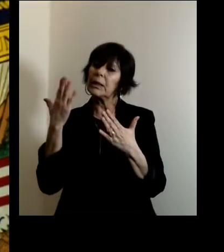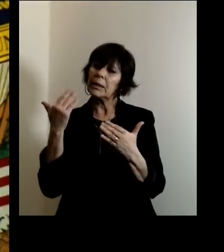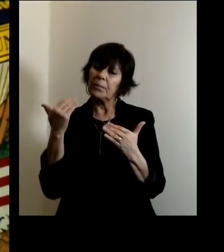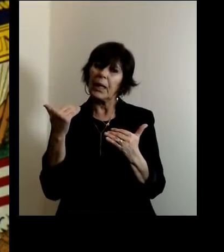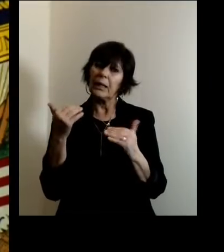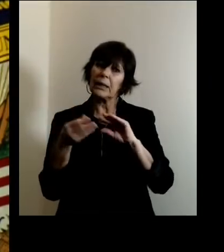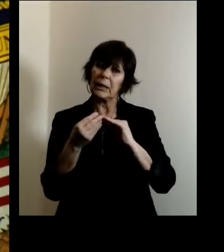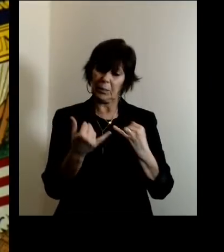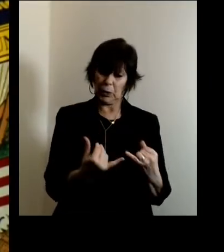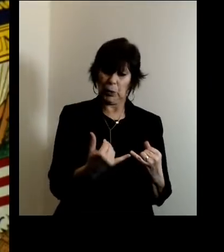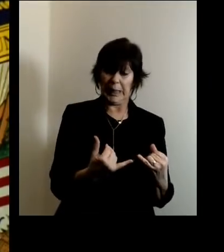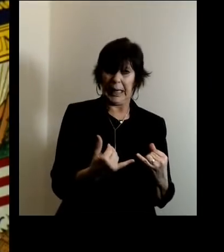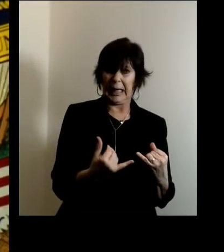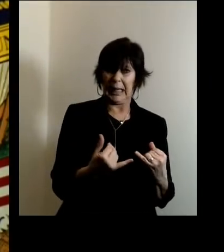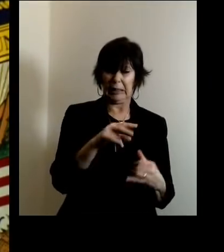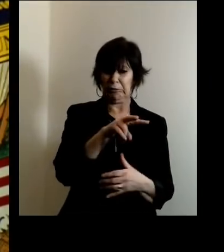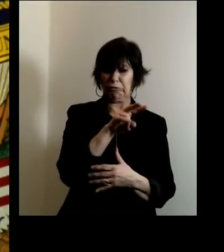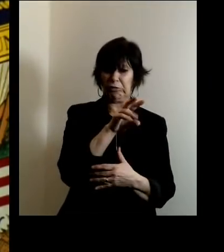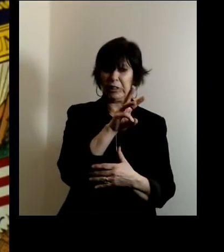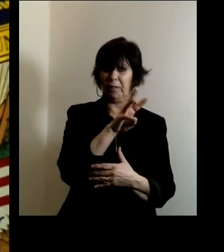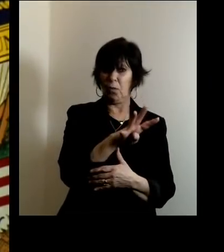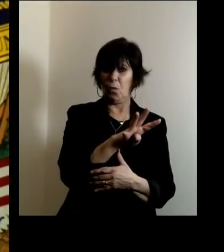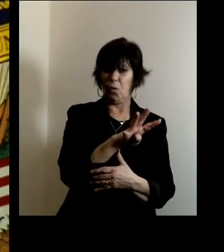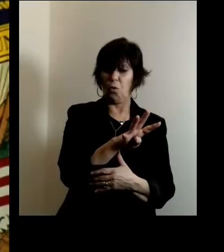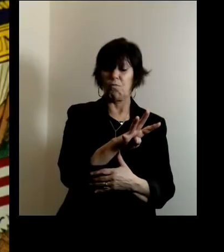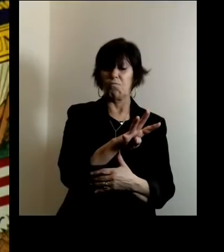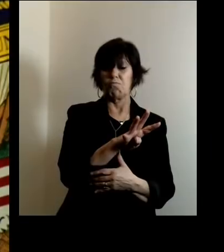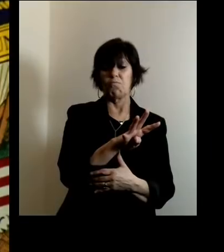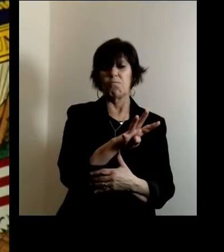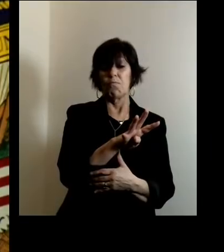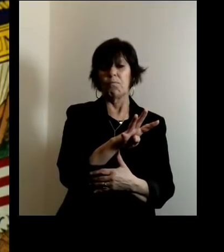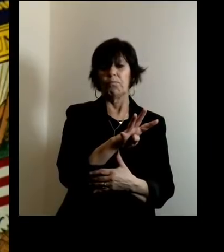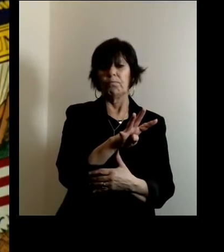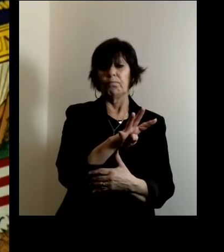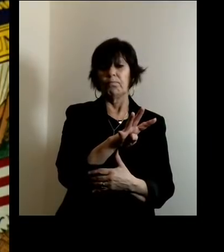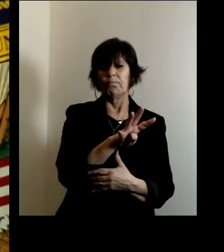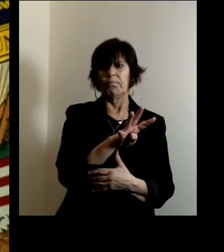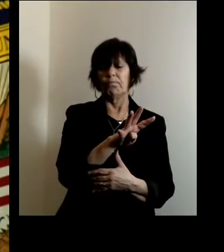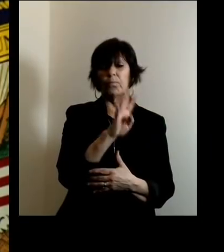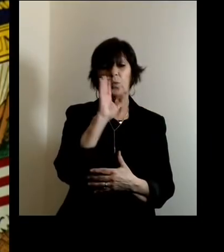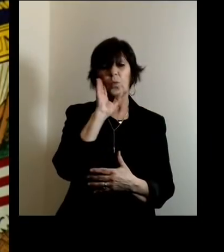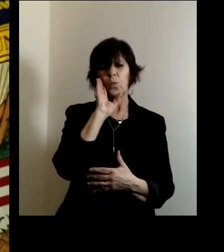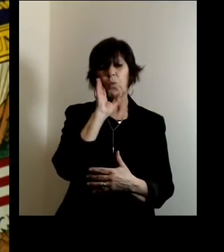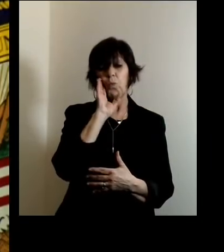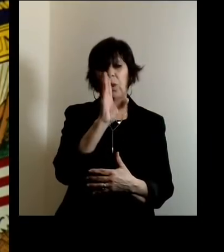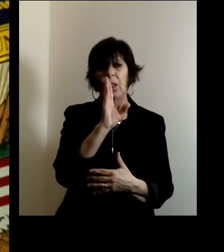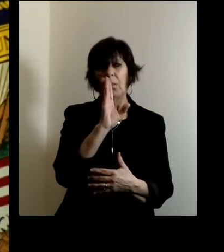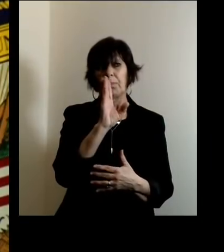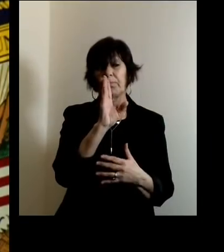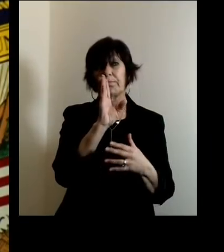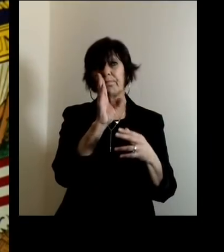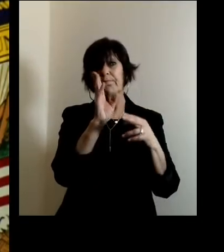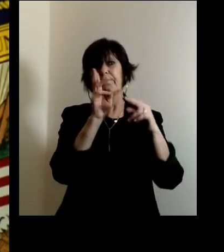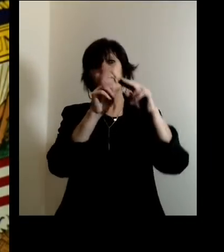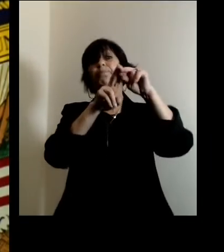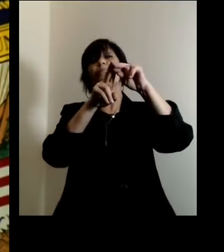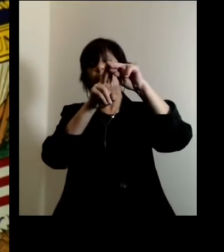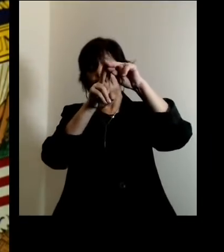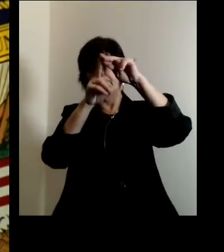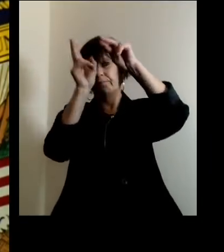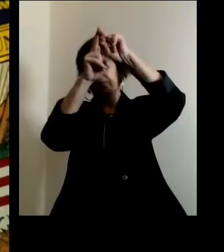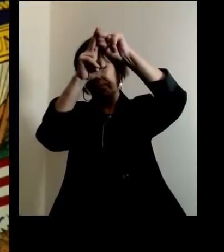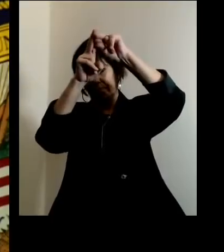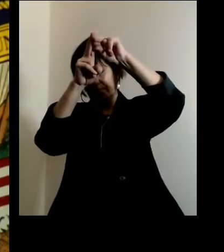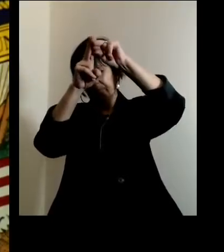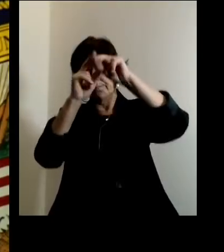talked about today in Erie County, 264 cases in hospitals as of the 23rd, is going to be surpassed when we